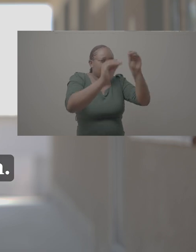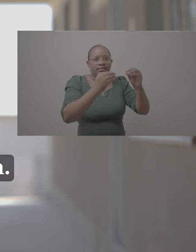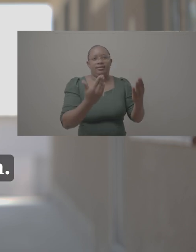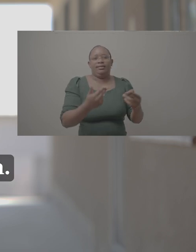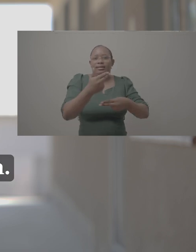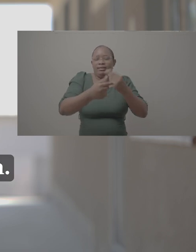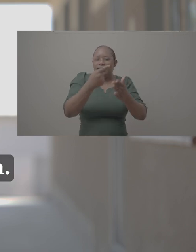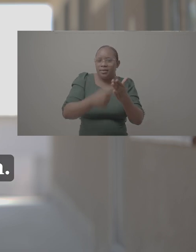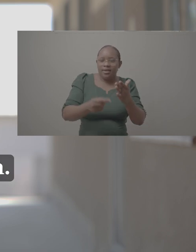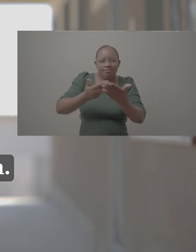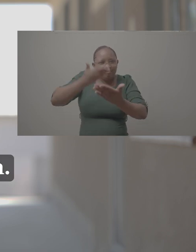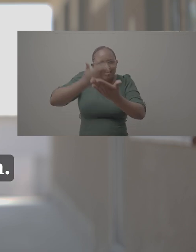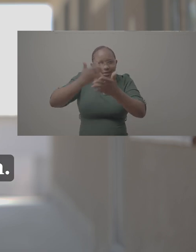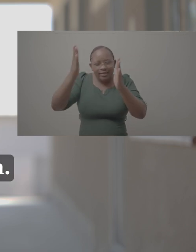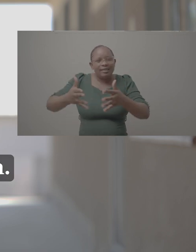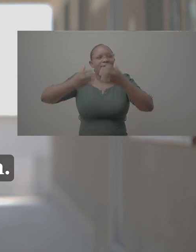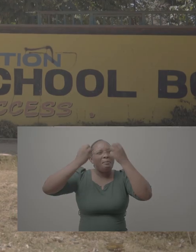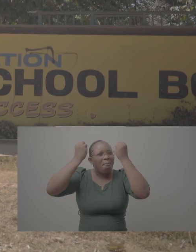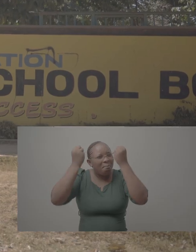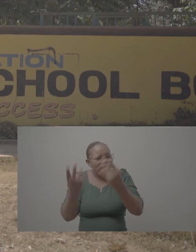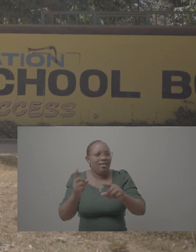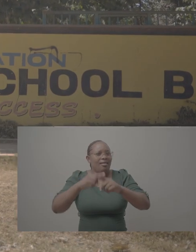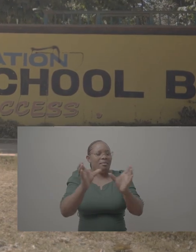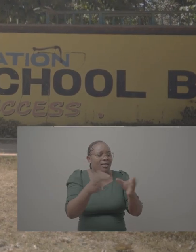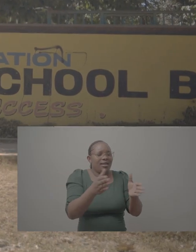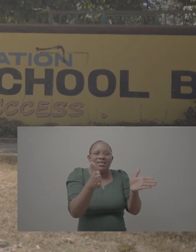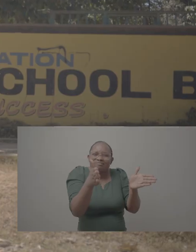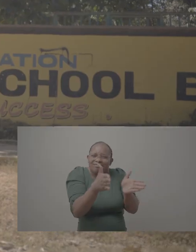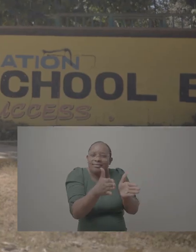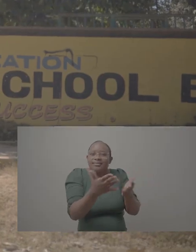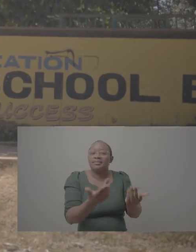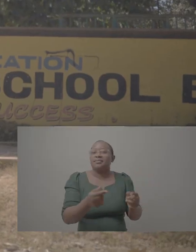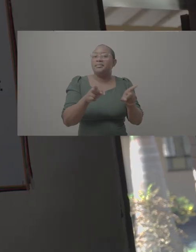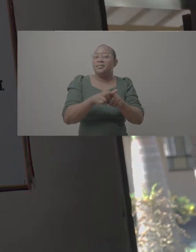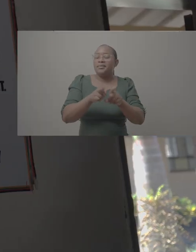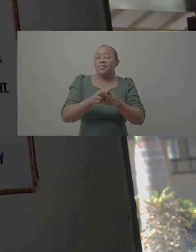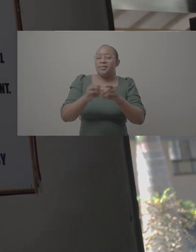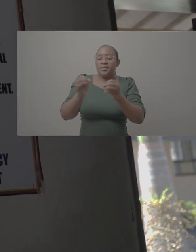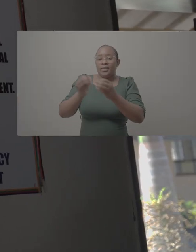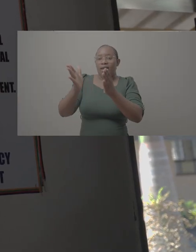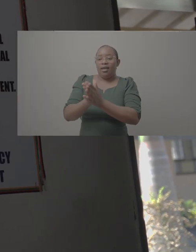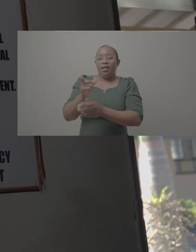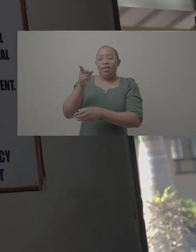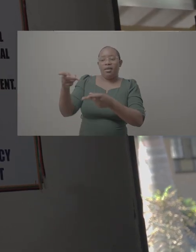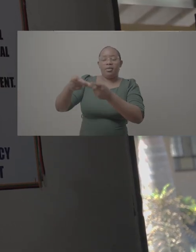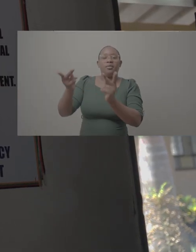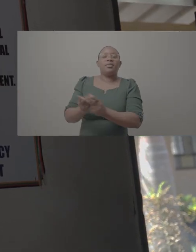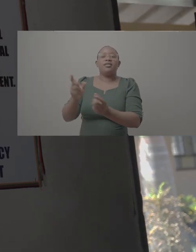classes. So even the space is not enough. Pupils in Kabwe have also faced significant challenges.